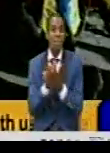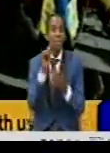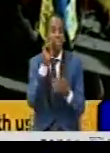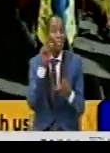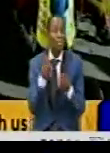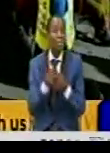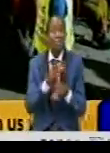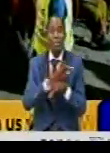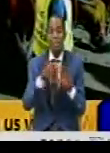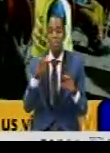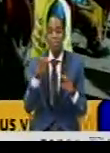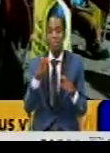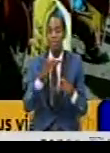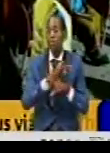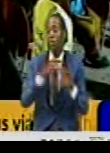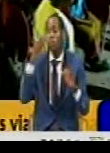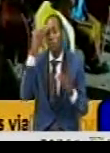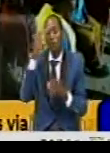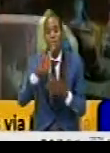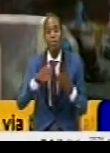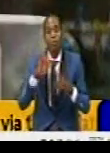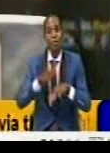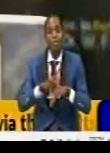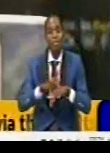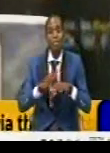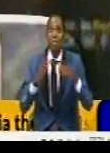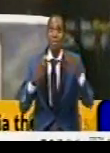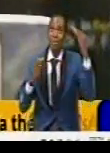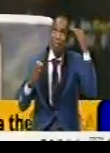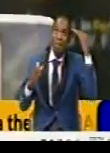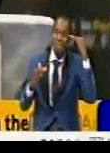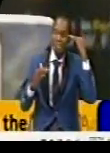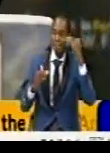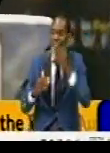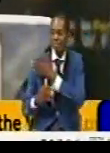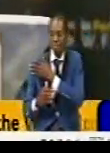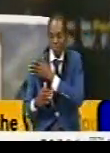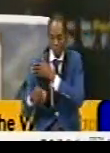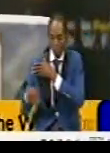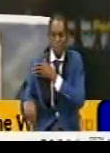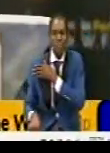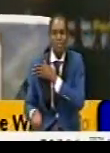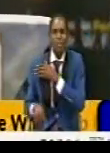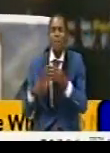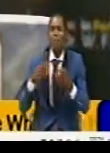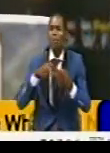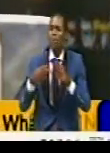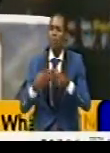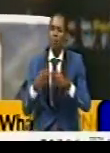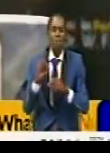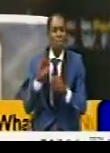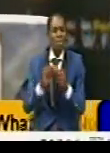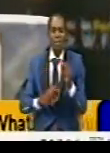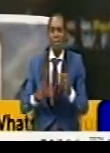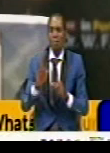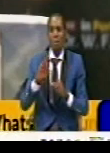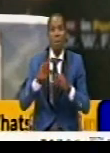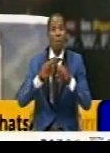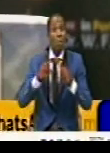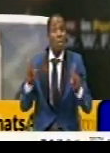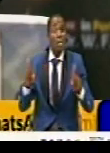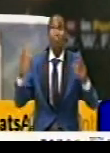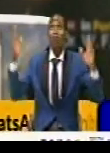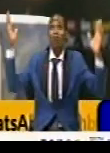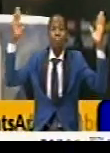showers of blessing. That sister said she didn't know where to touch. Whether to